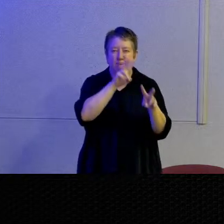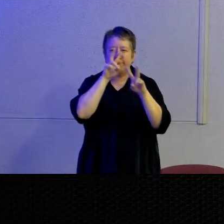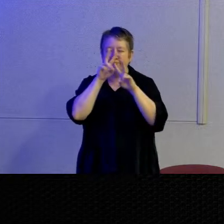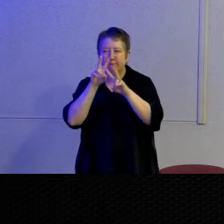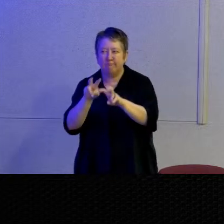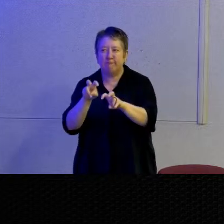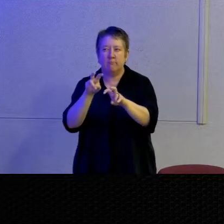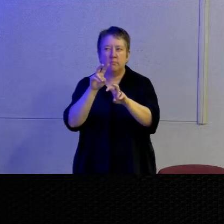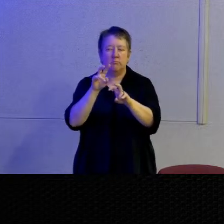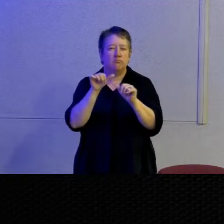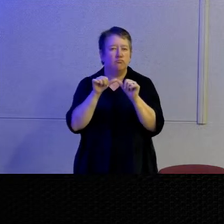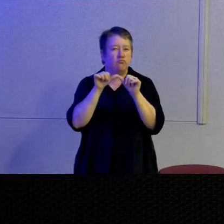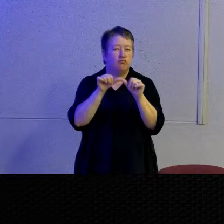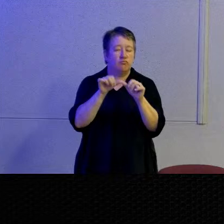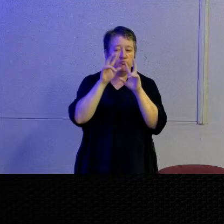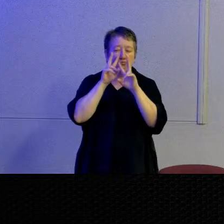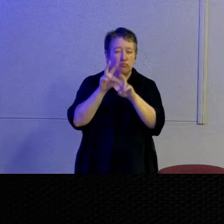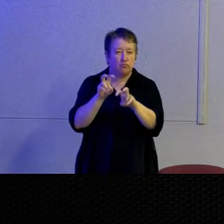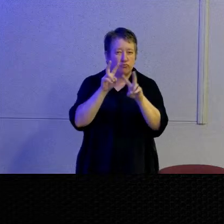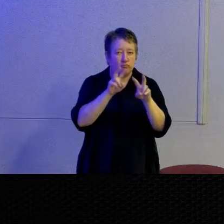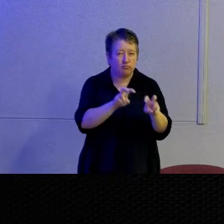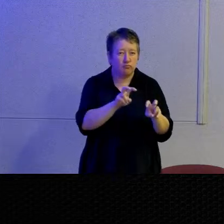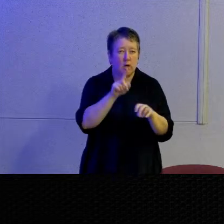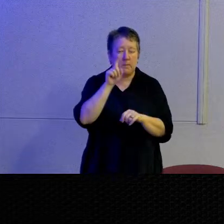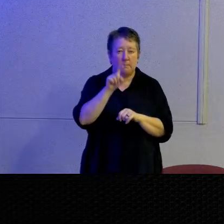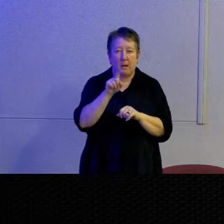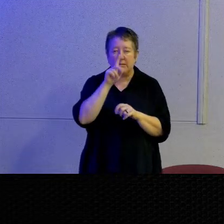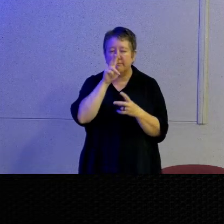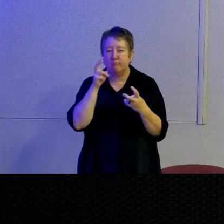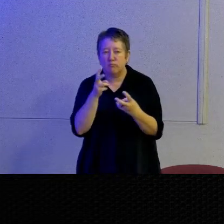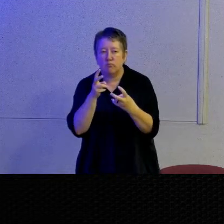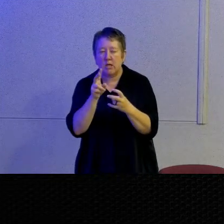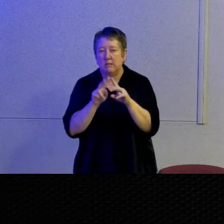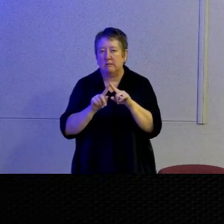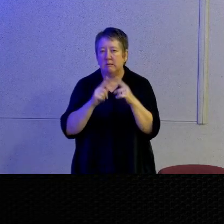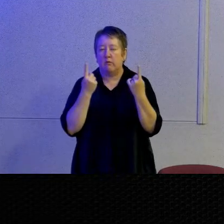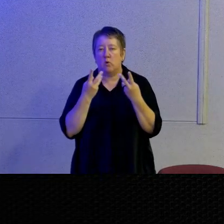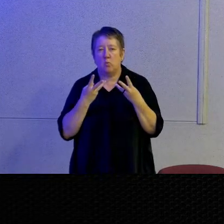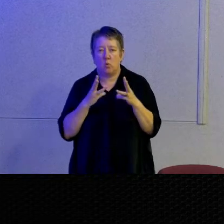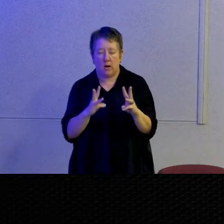searches, whether they should do searches in a different way.